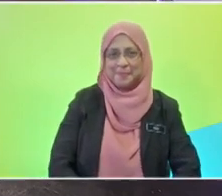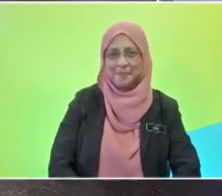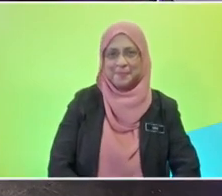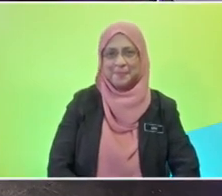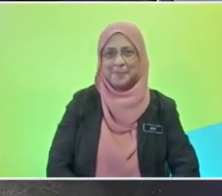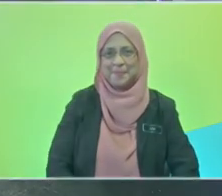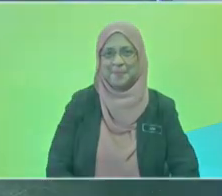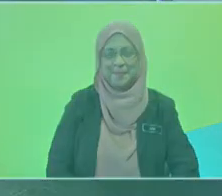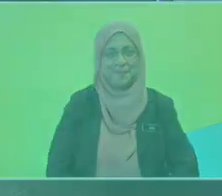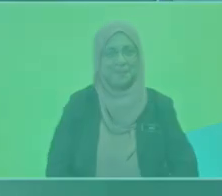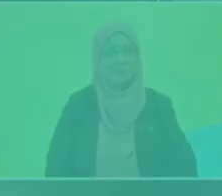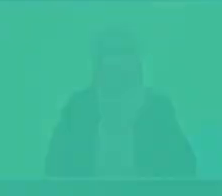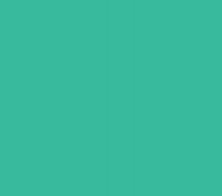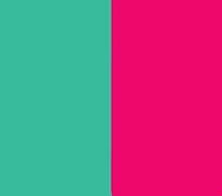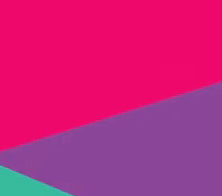Oh, wow, so many.